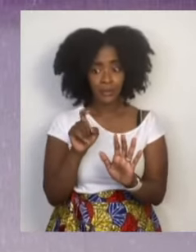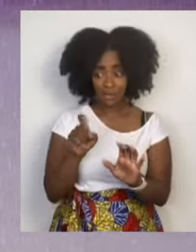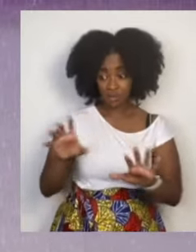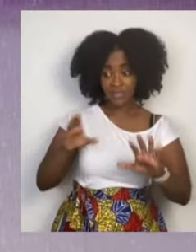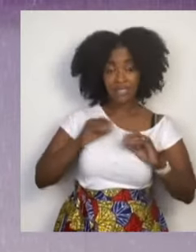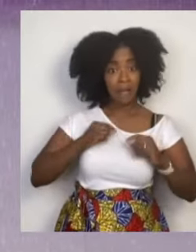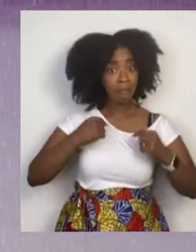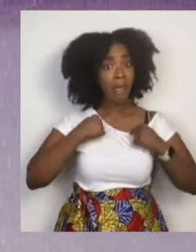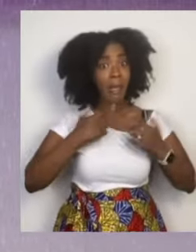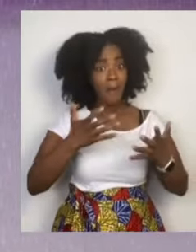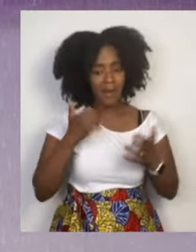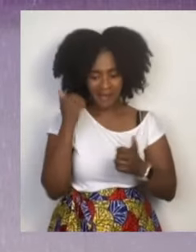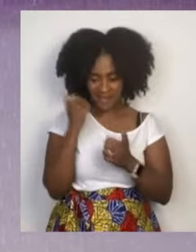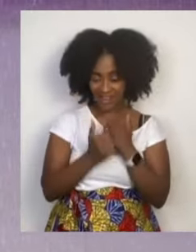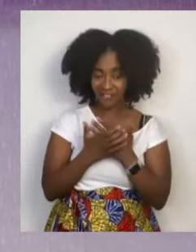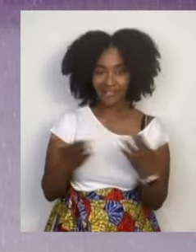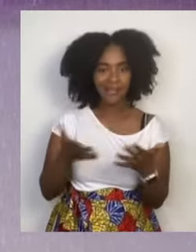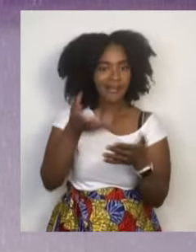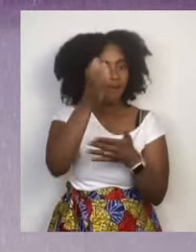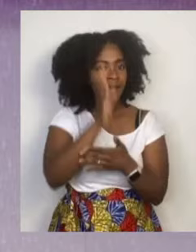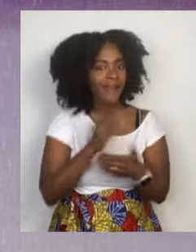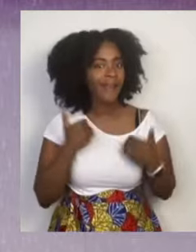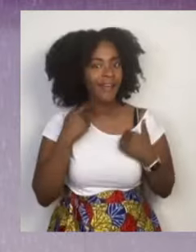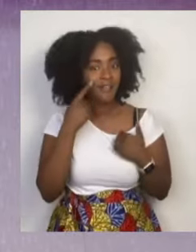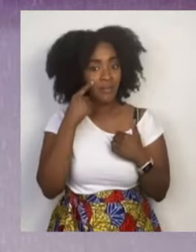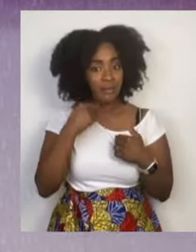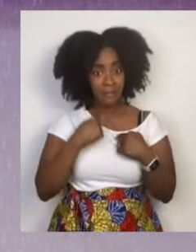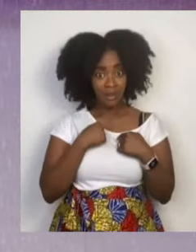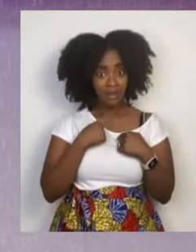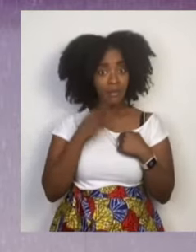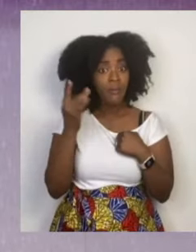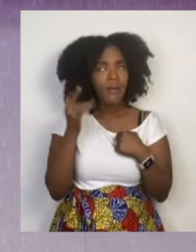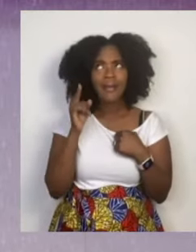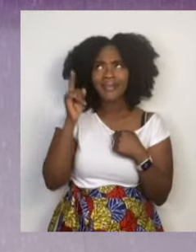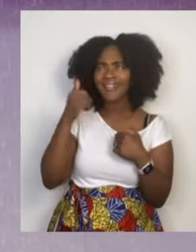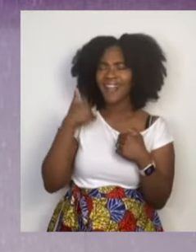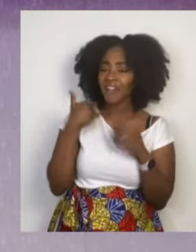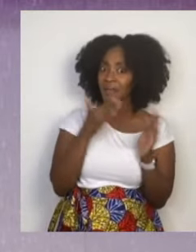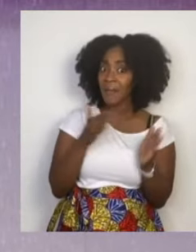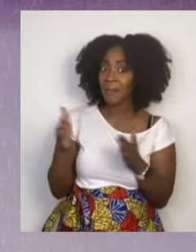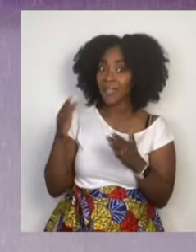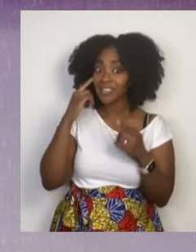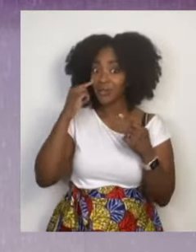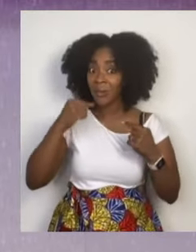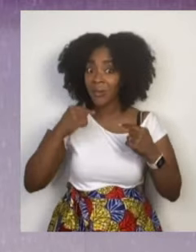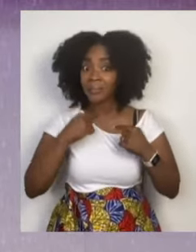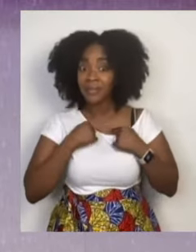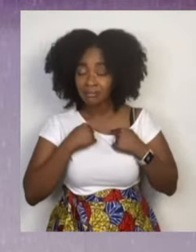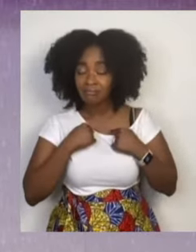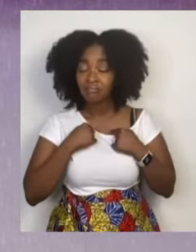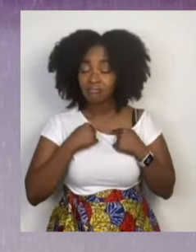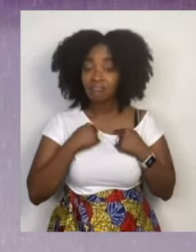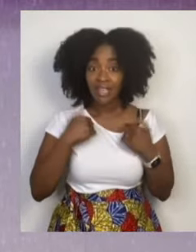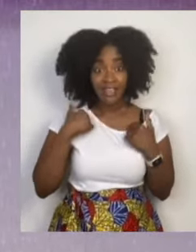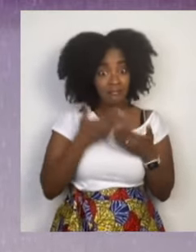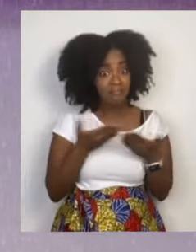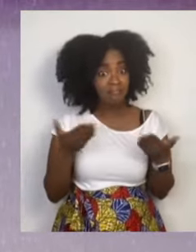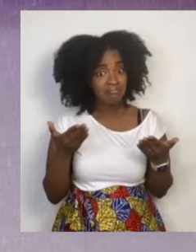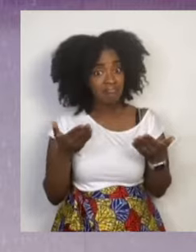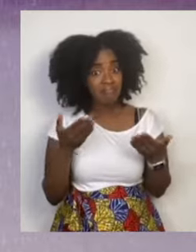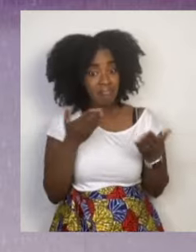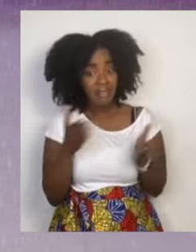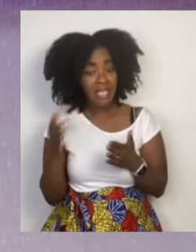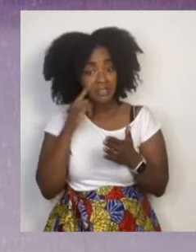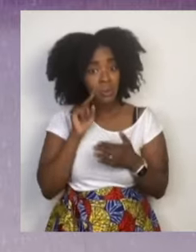got plans for me. God's got plans for you. And so he gives